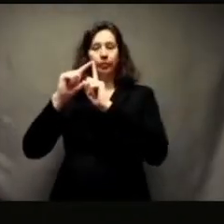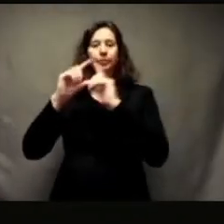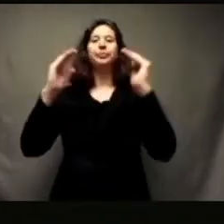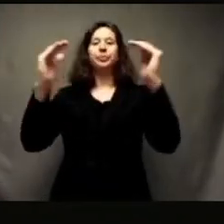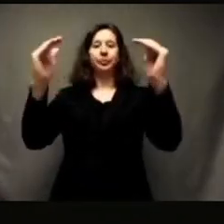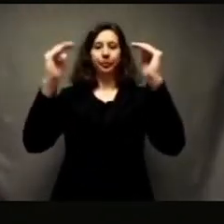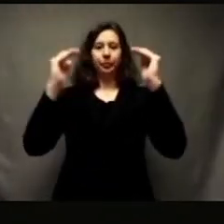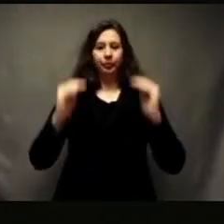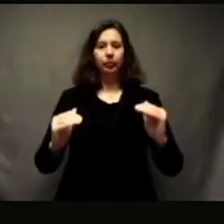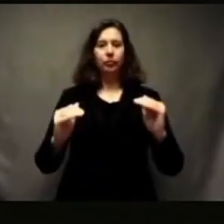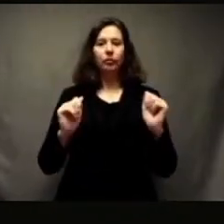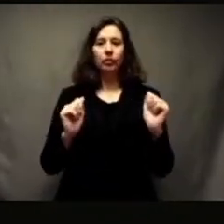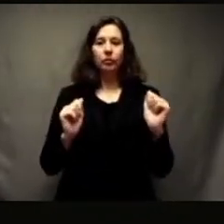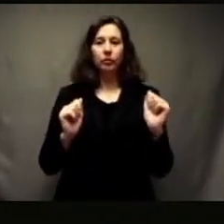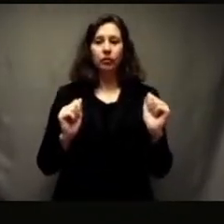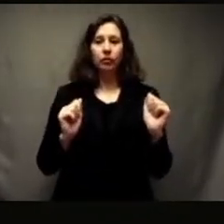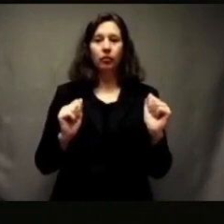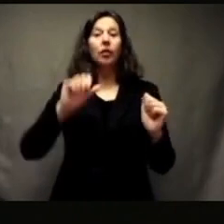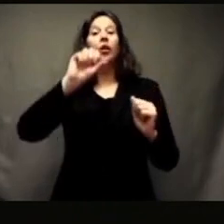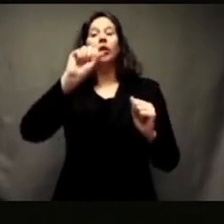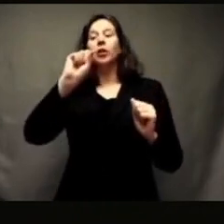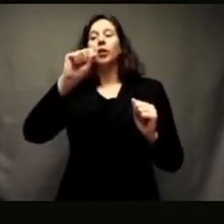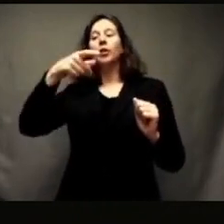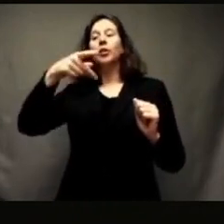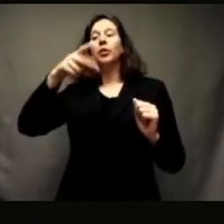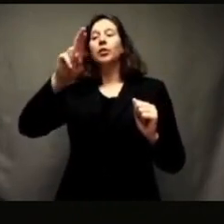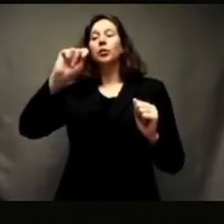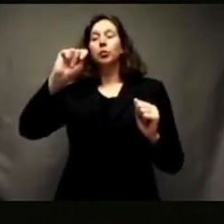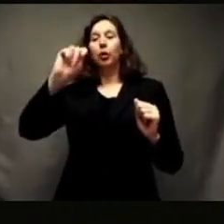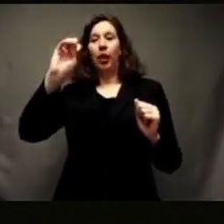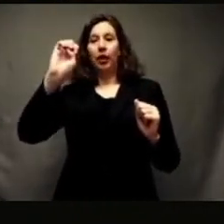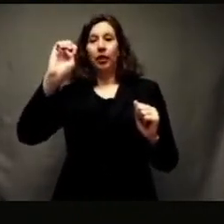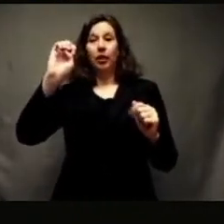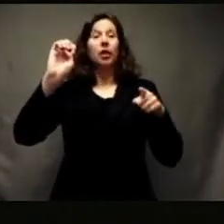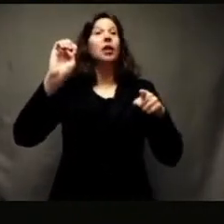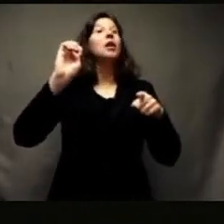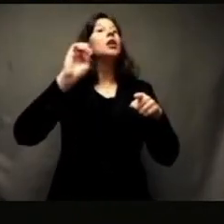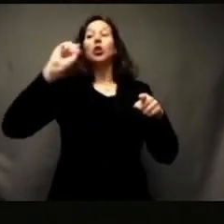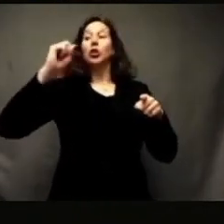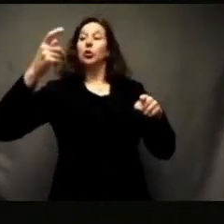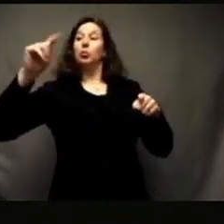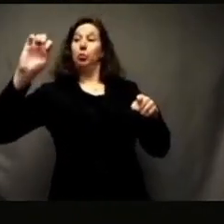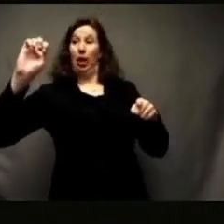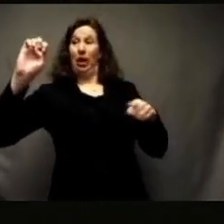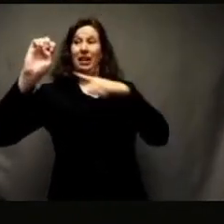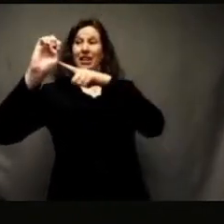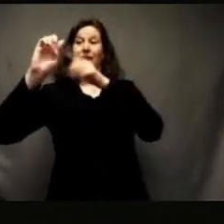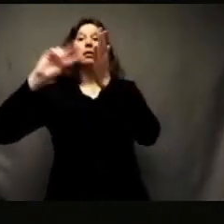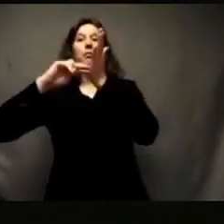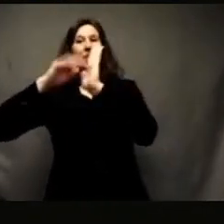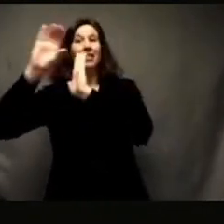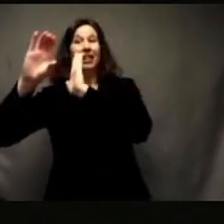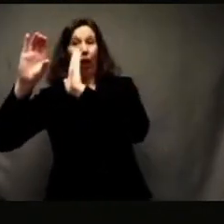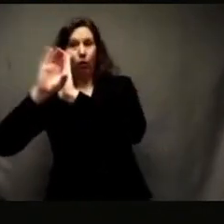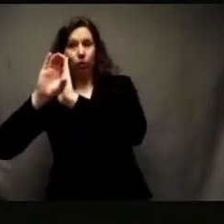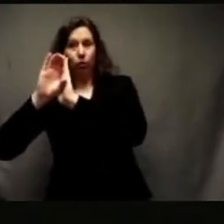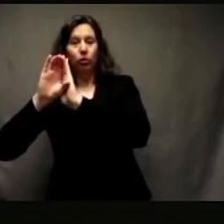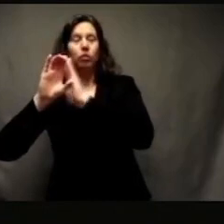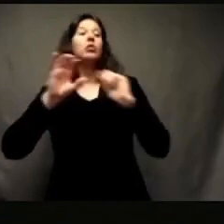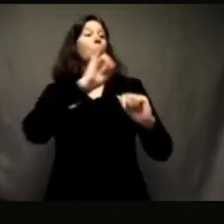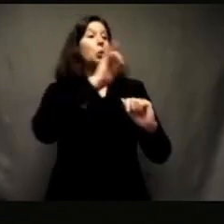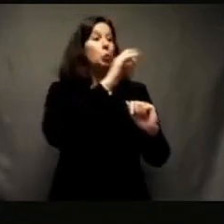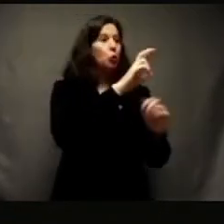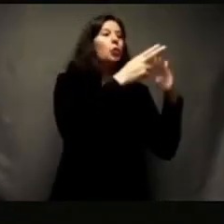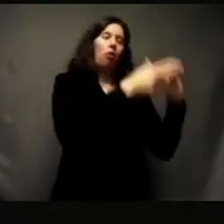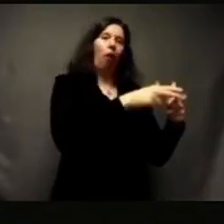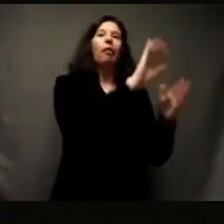finally, things like sprites. ScratchJr, we call them characters, and Scratch is sprites. So knowing that those are the same thing in